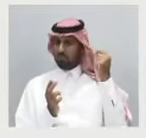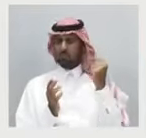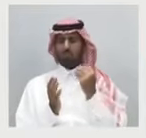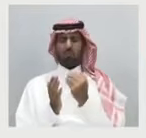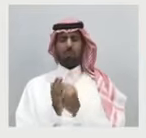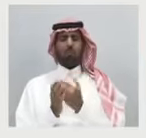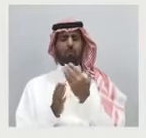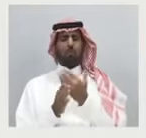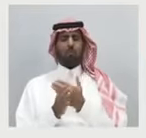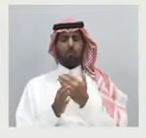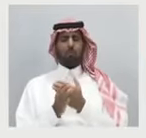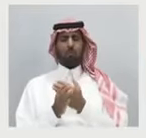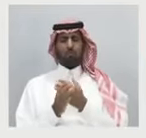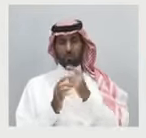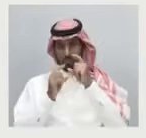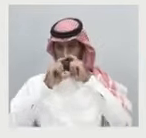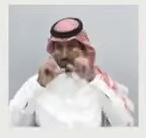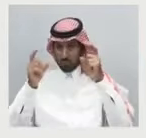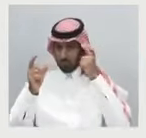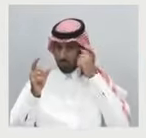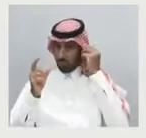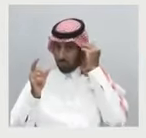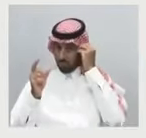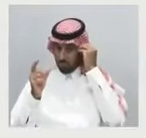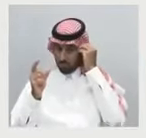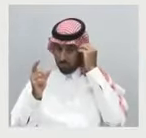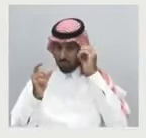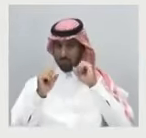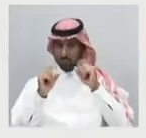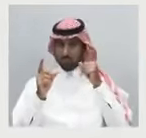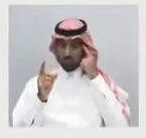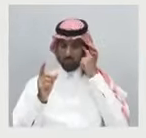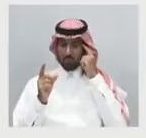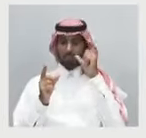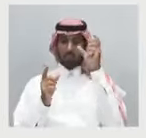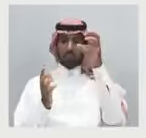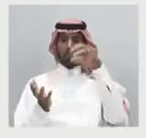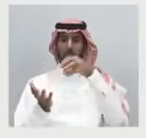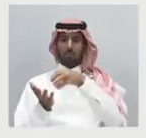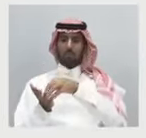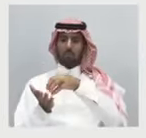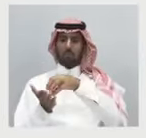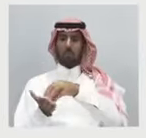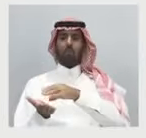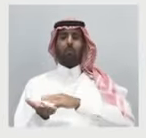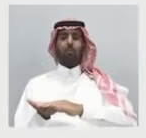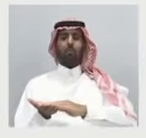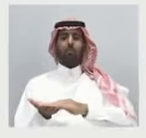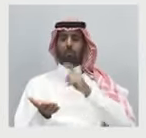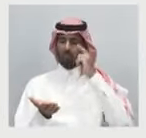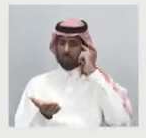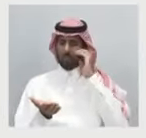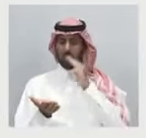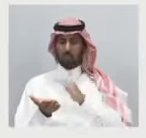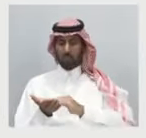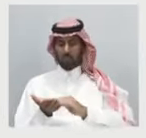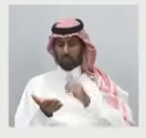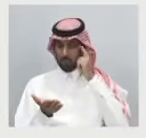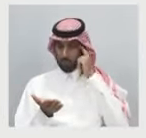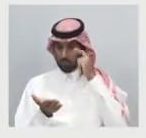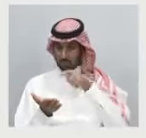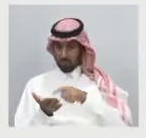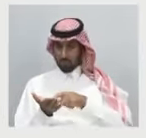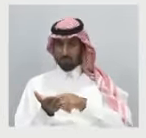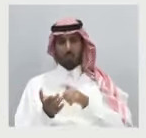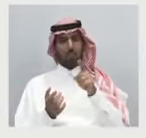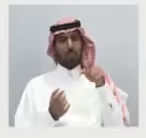here? Is to highlight certain areas you think would make you the right